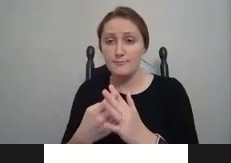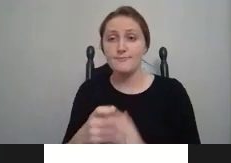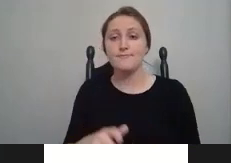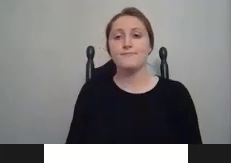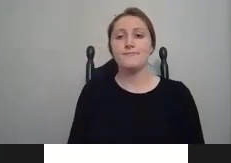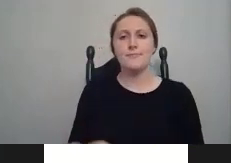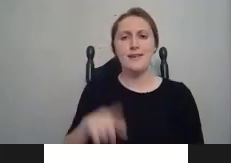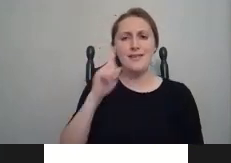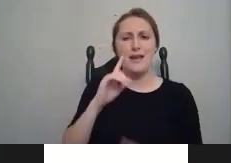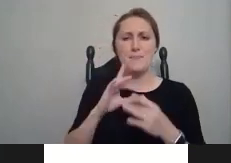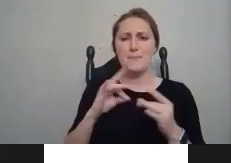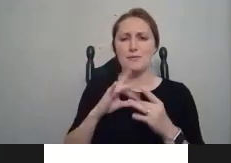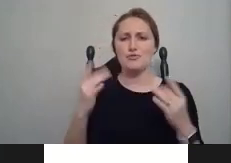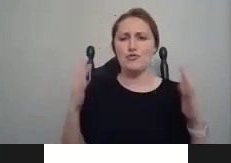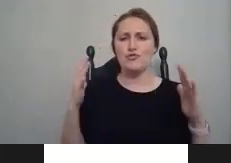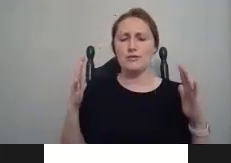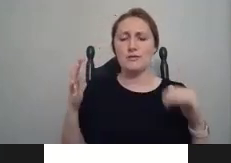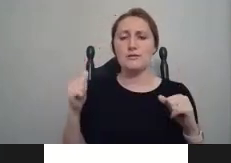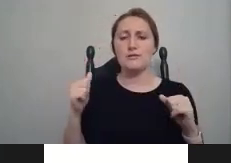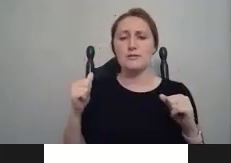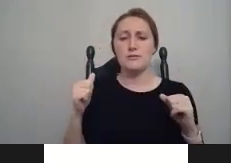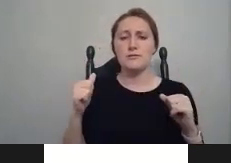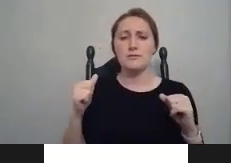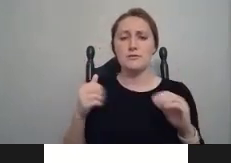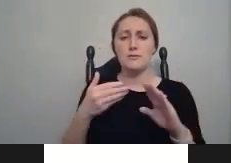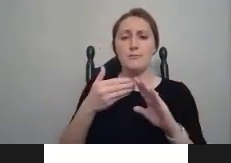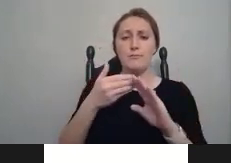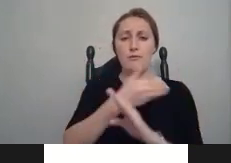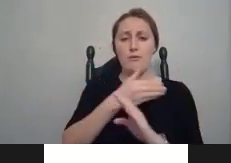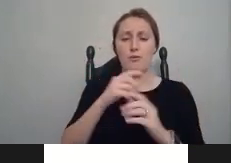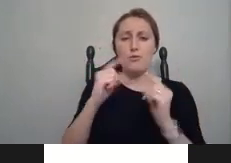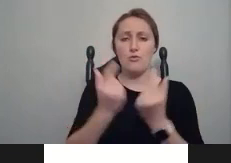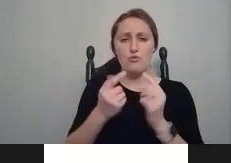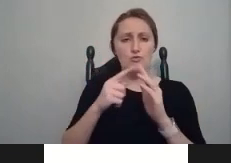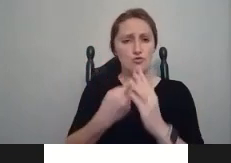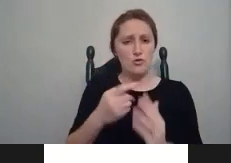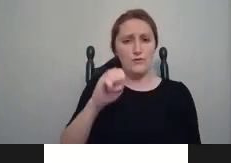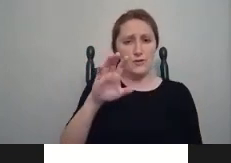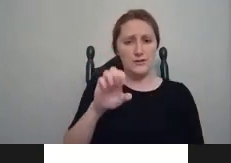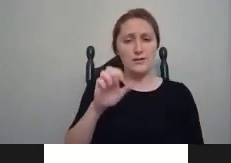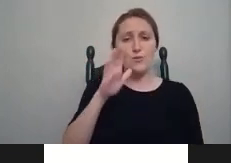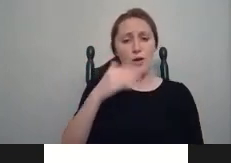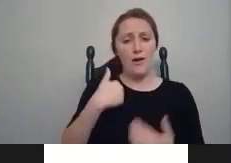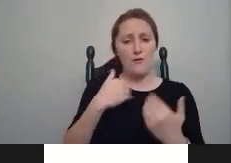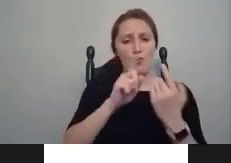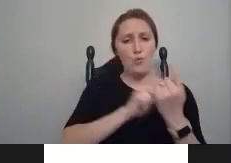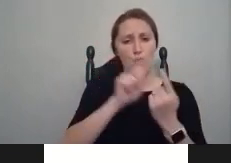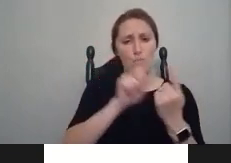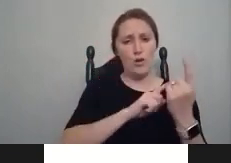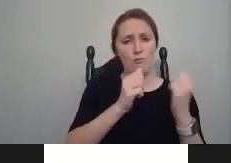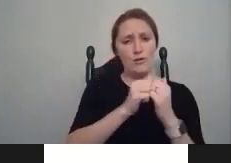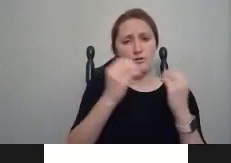I kind of mentioned this before, like before a group gets together for pre-K, they'll have a one-on-one with the